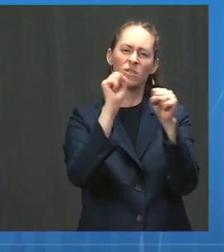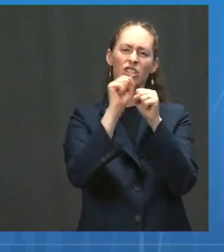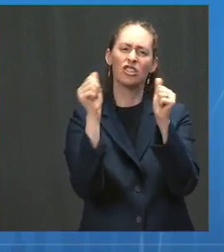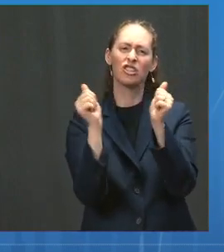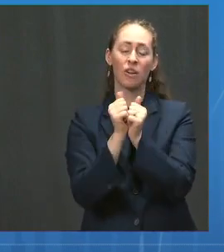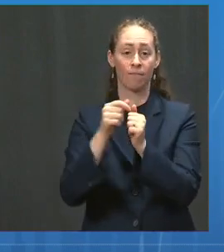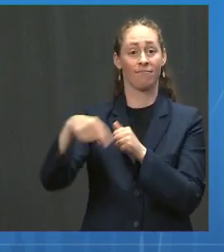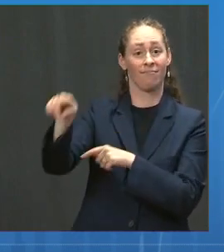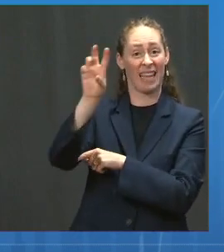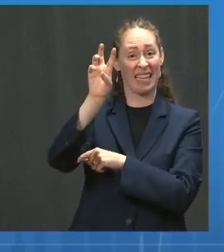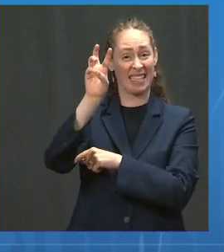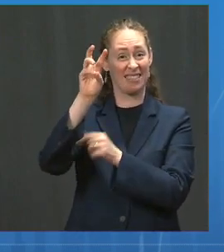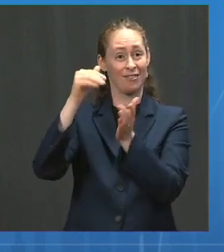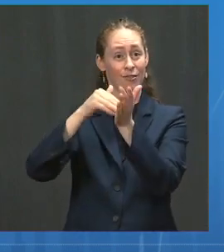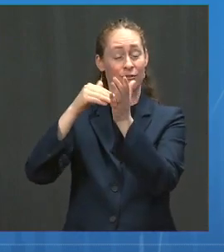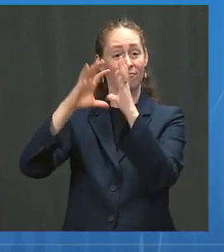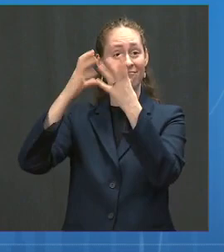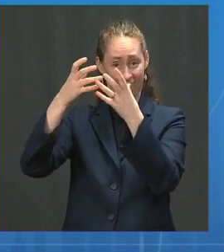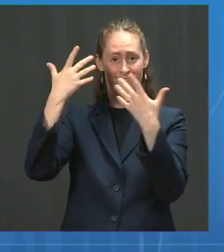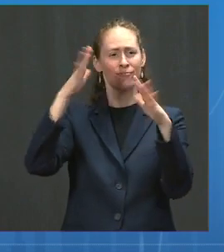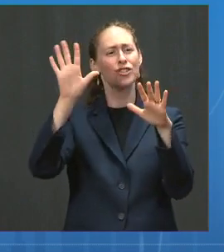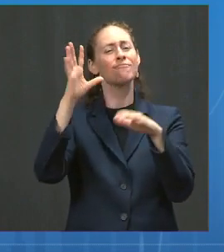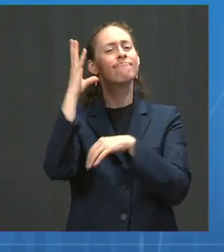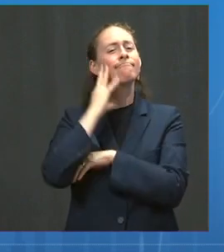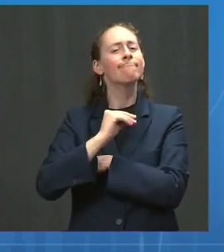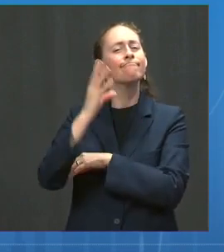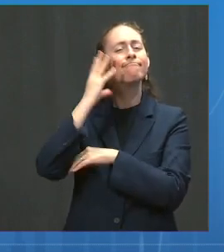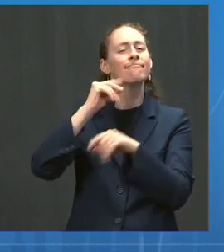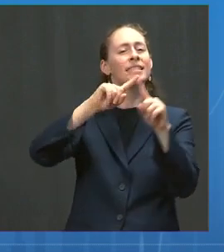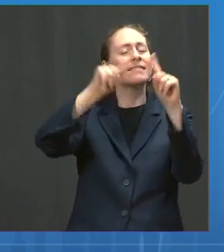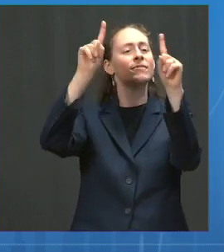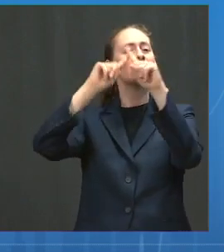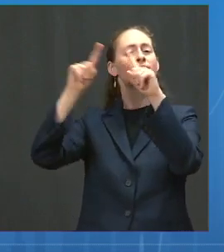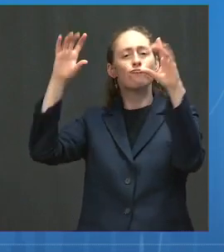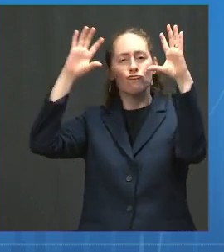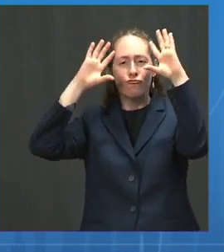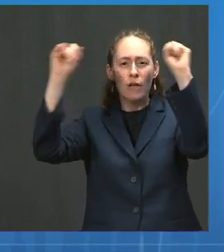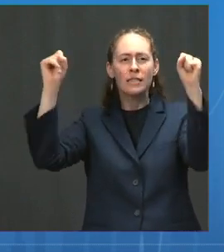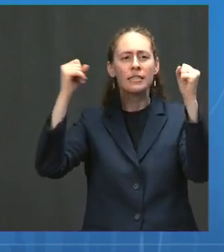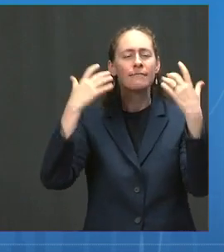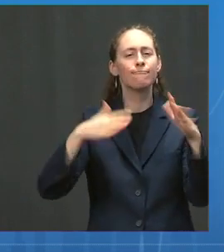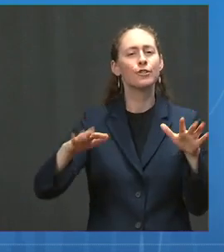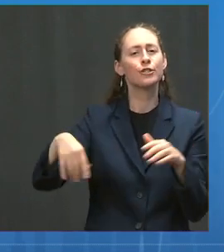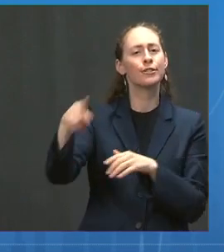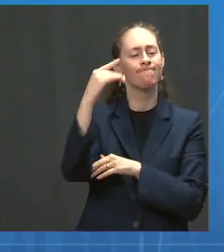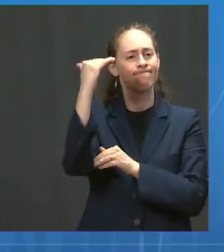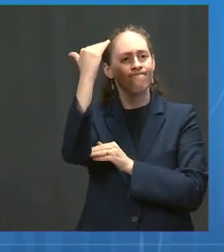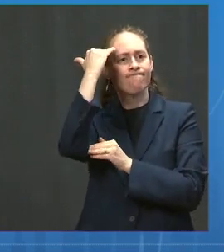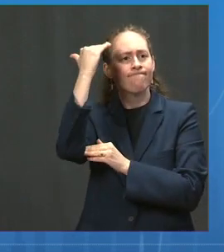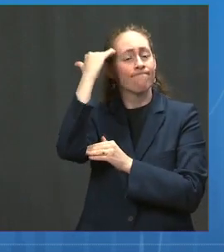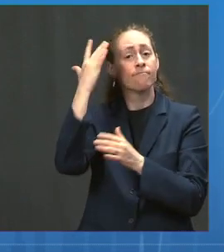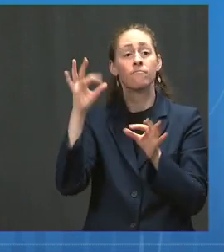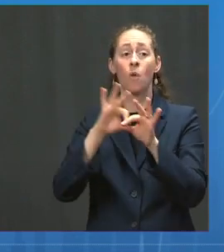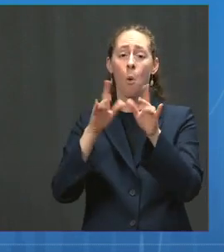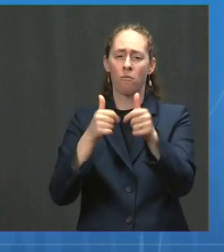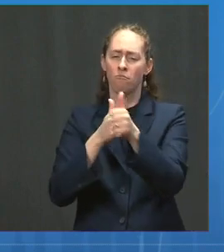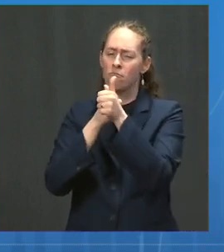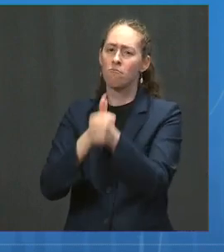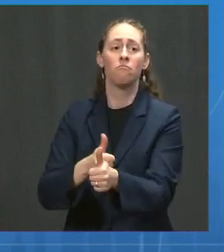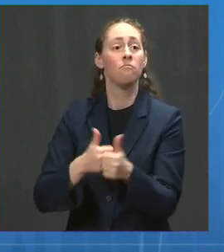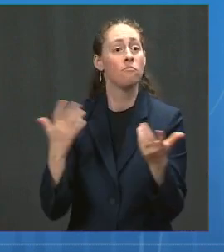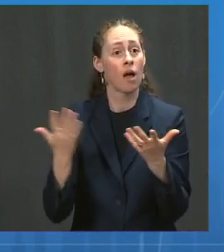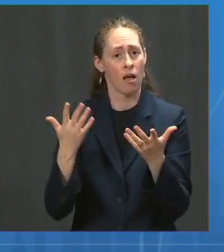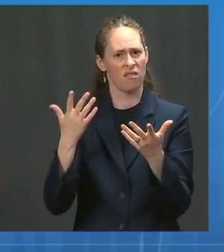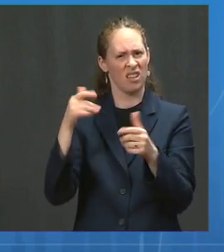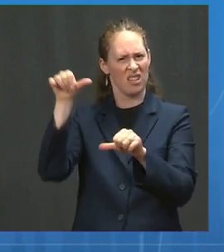path toward ending this pandemic. And we all share the belief that science and public health are what will help us protect our nation from this